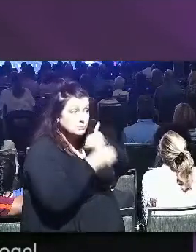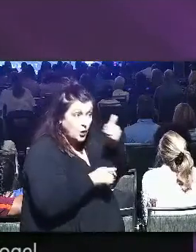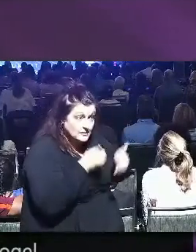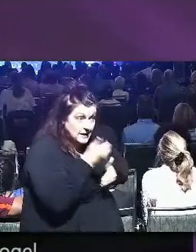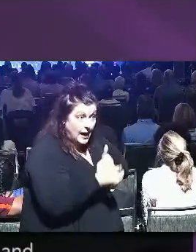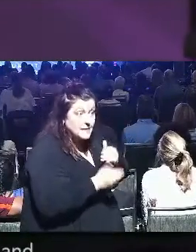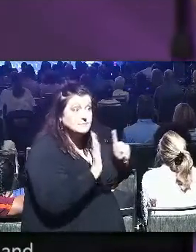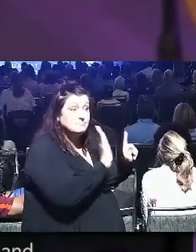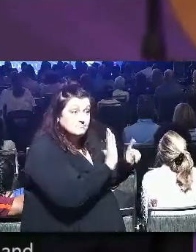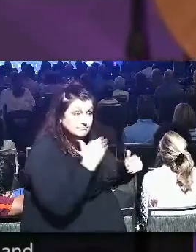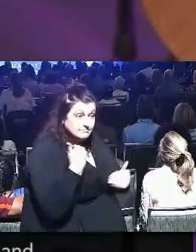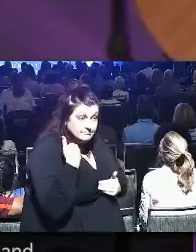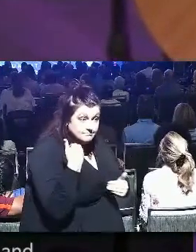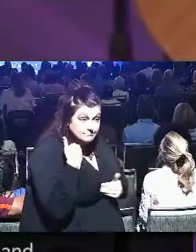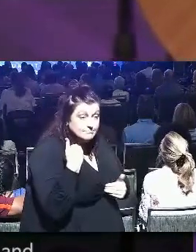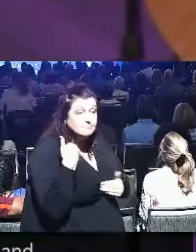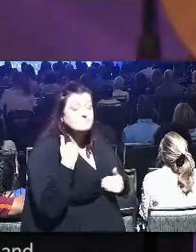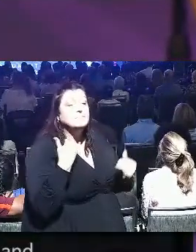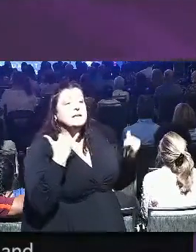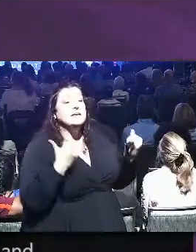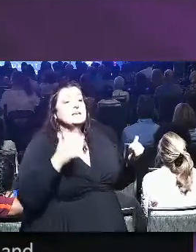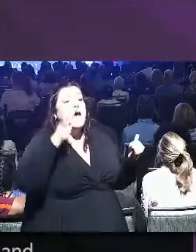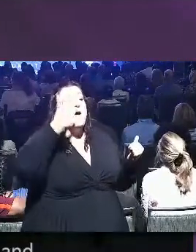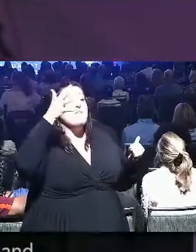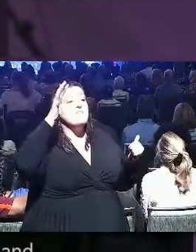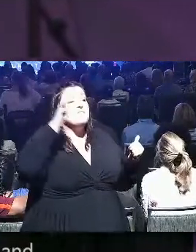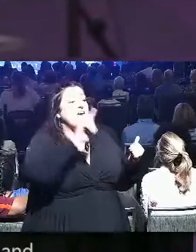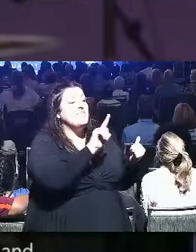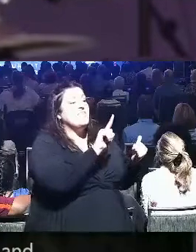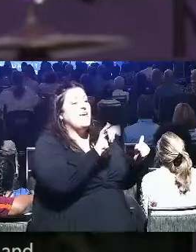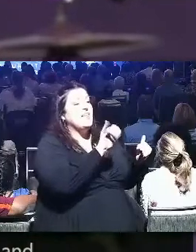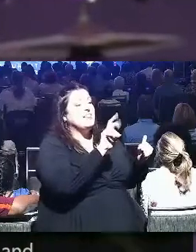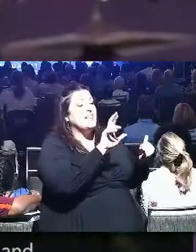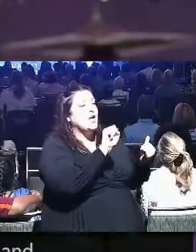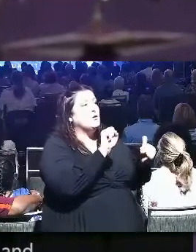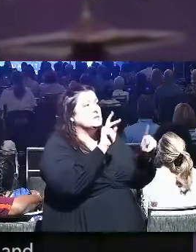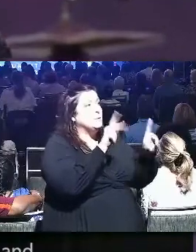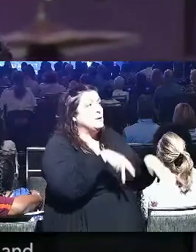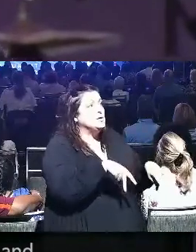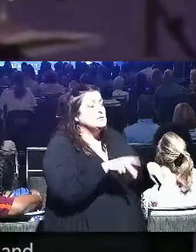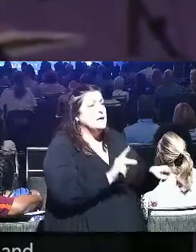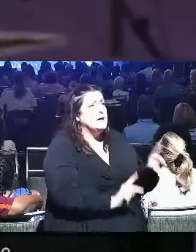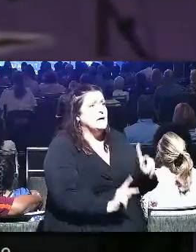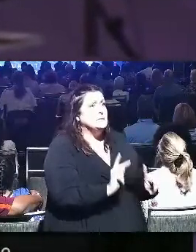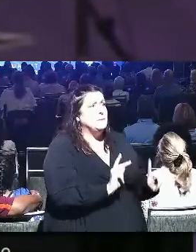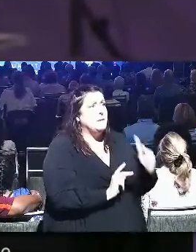did. We are now on our fifth lyrics person because people are getting,